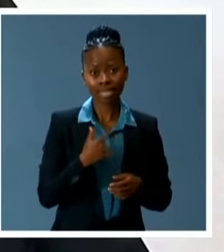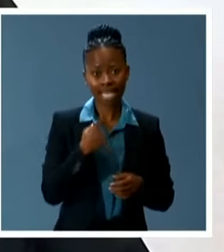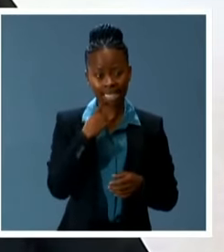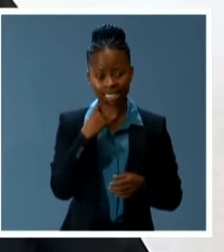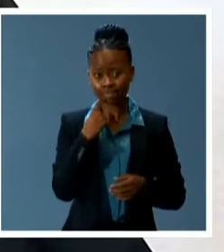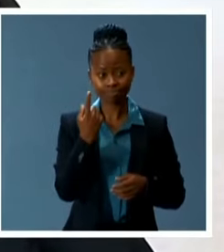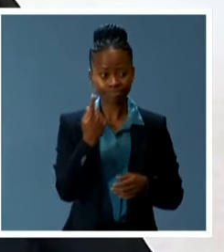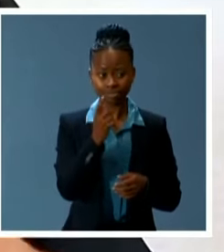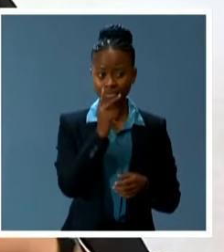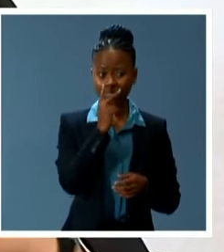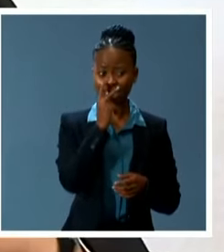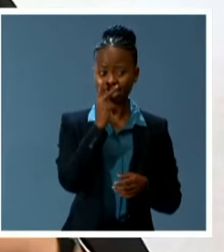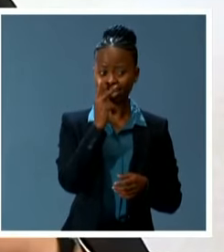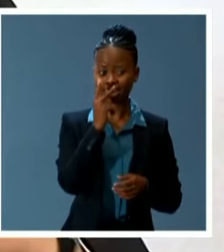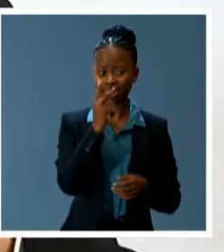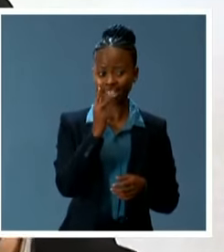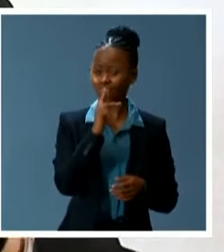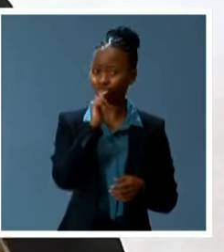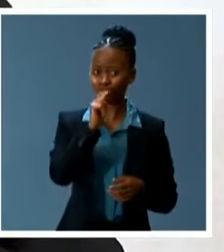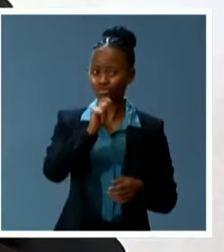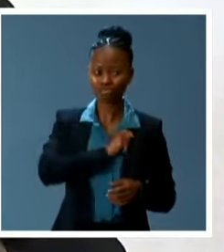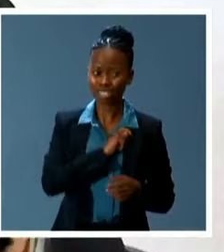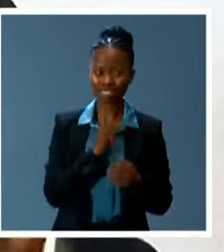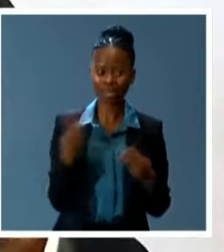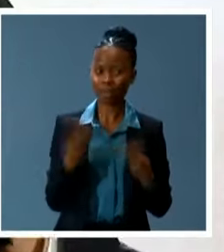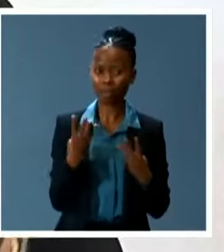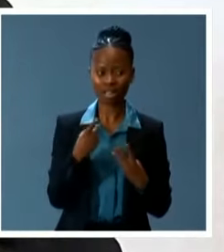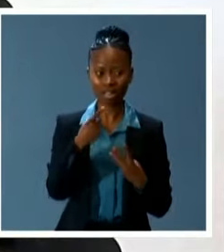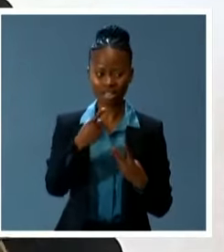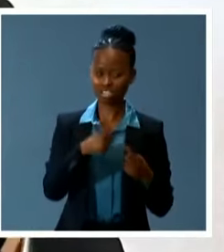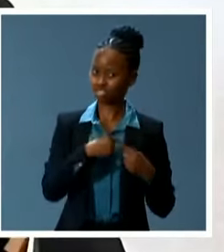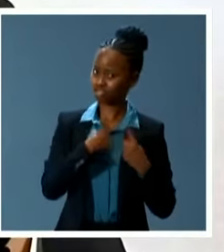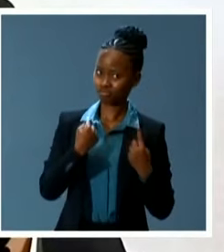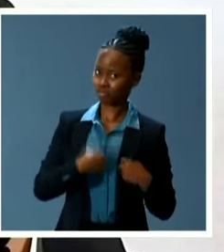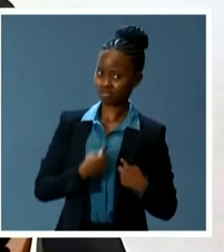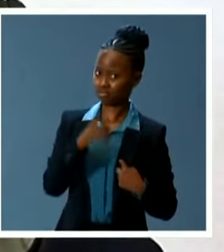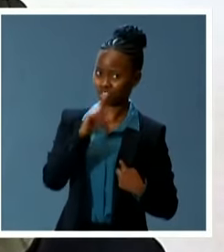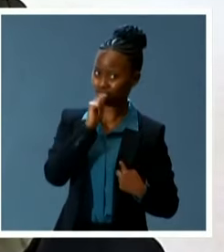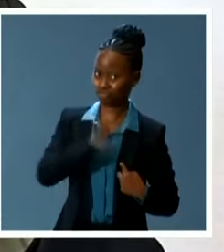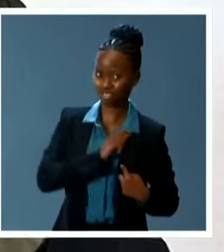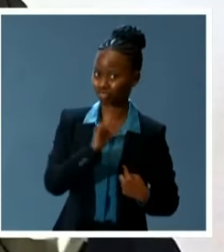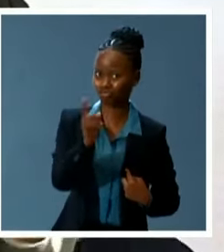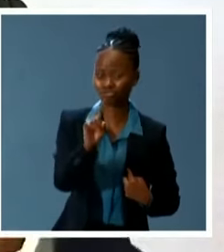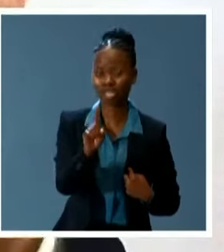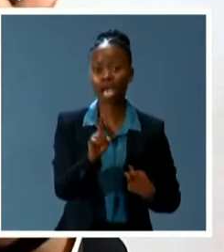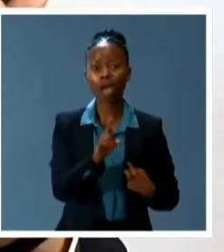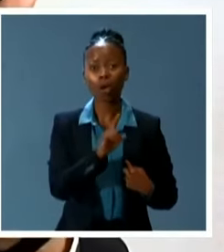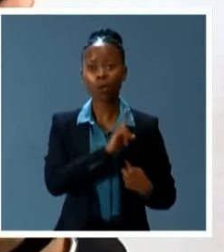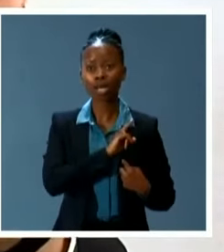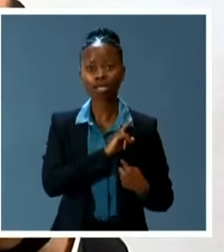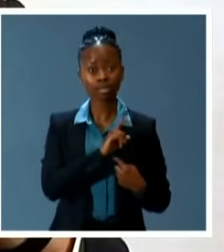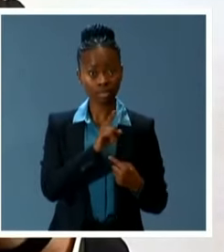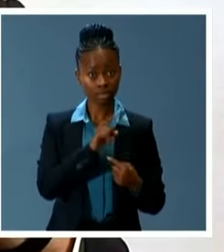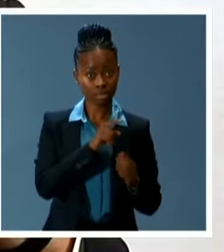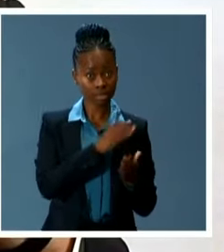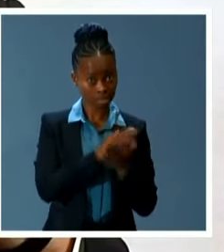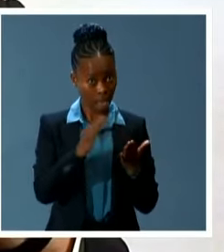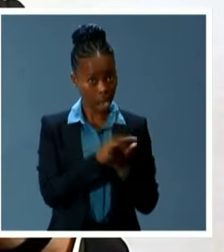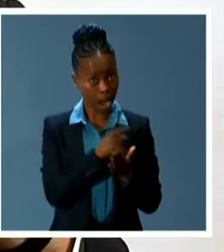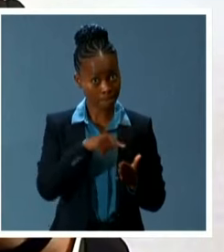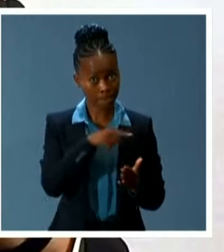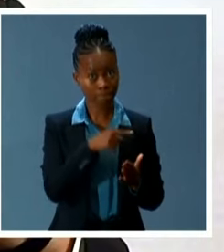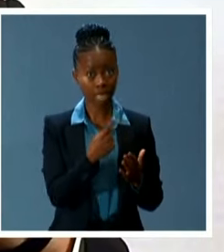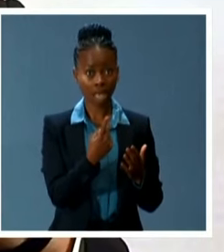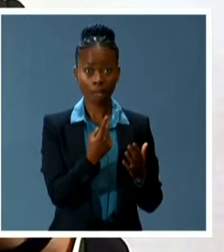the big fortunes in this world, some of the richest men in the world, saying that they are not paying enough taxes, that is totally